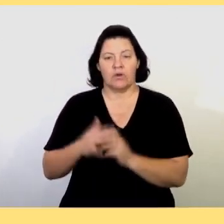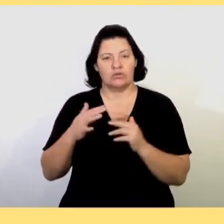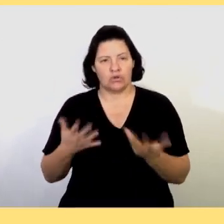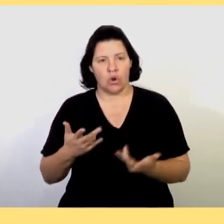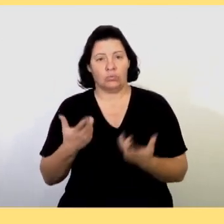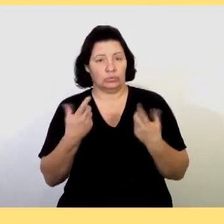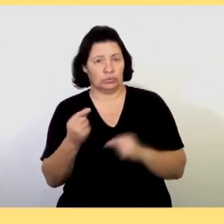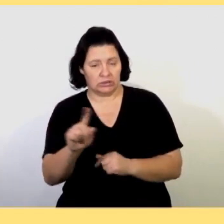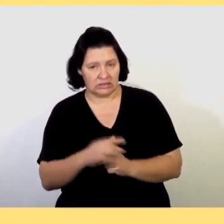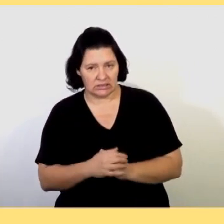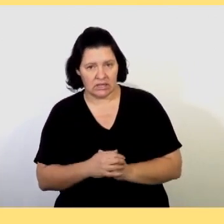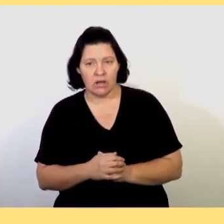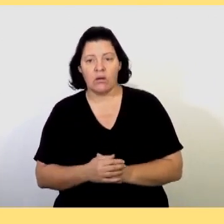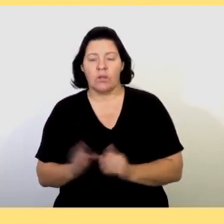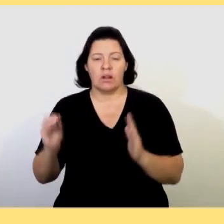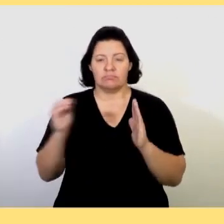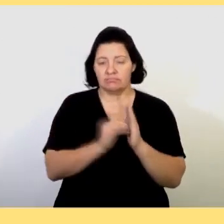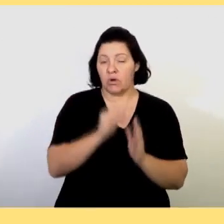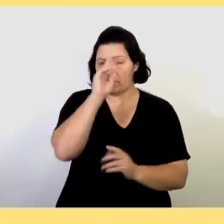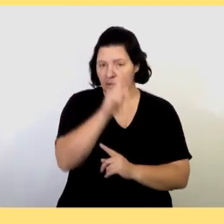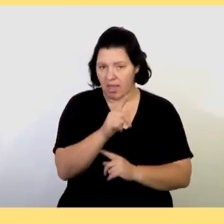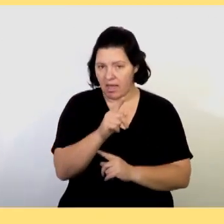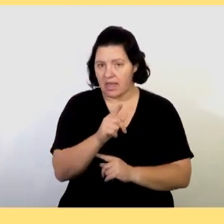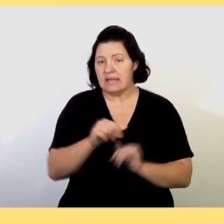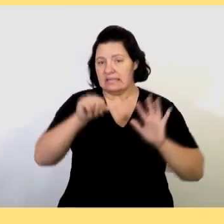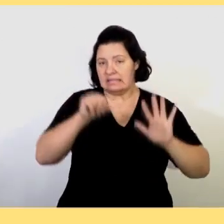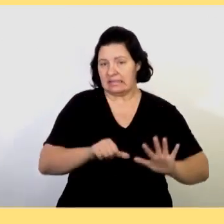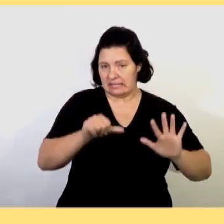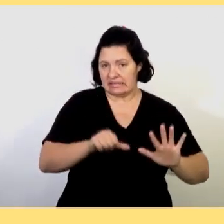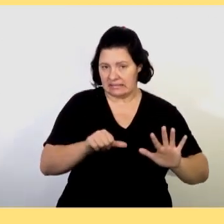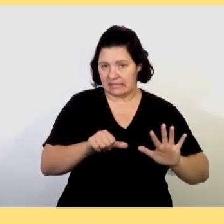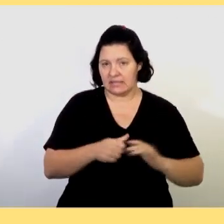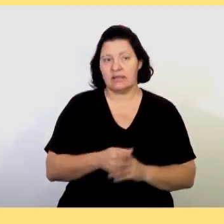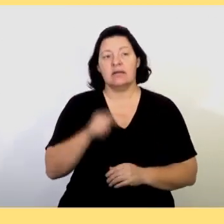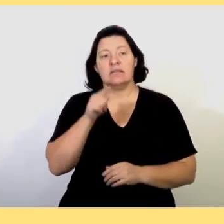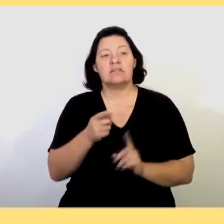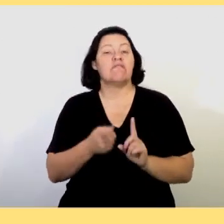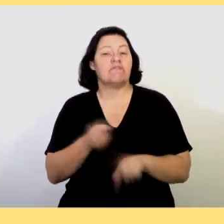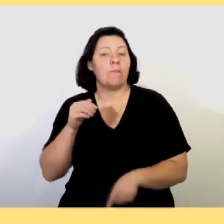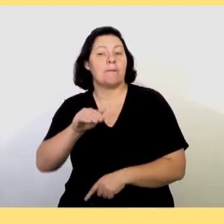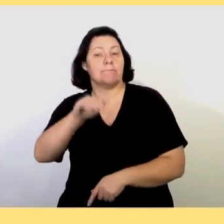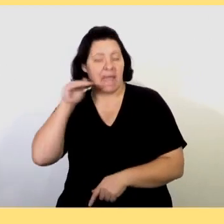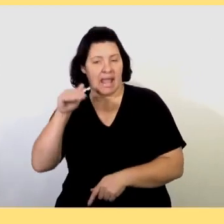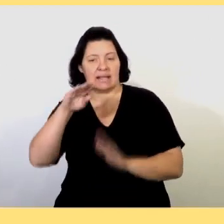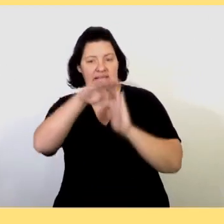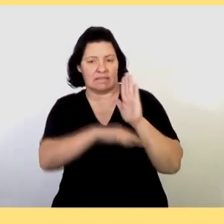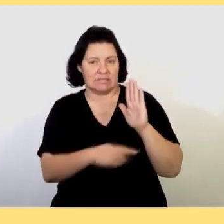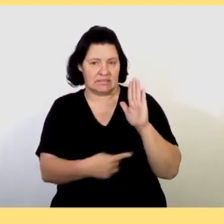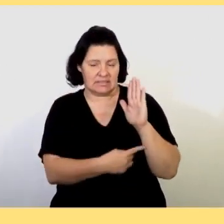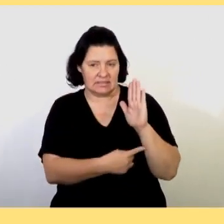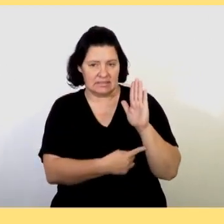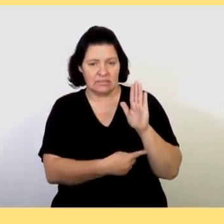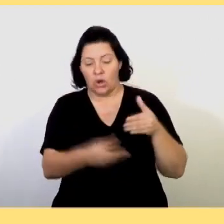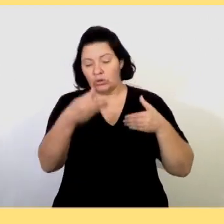Bank. So what we are going to do, we're going to come here. Remember, it is on the 6th, and this is coming from the bank